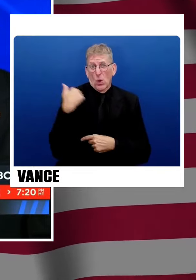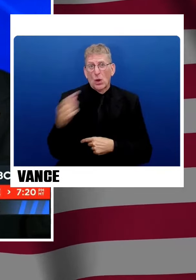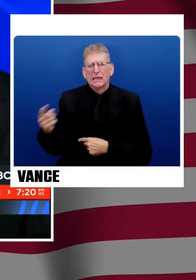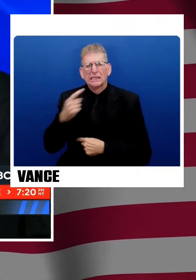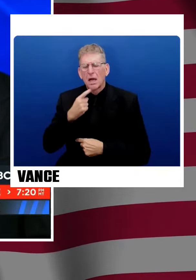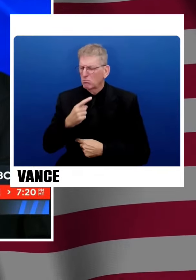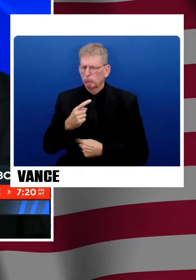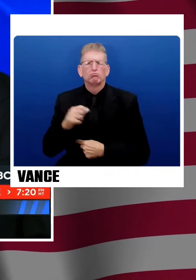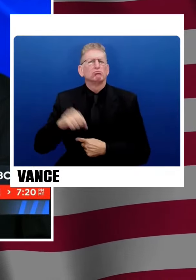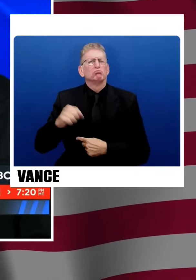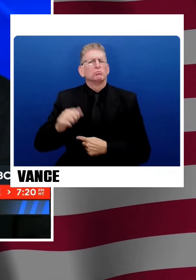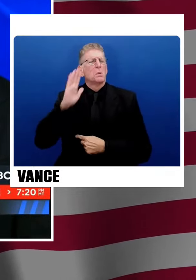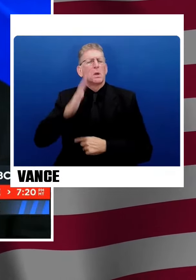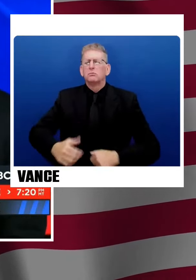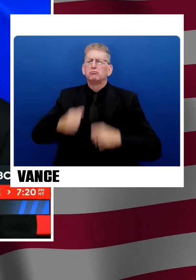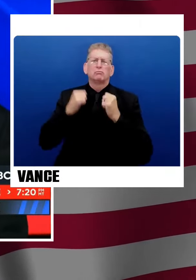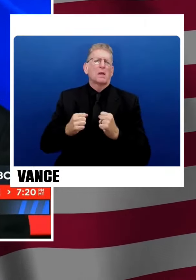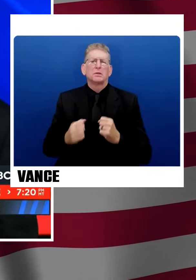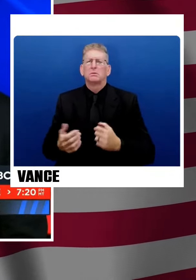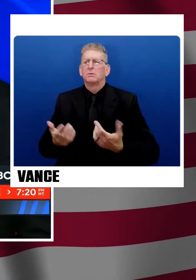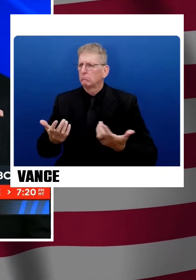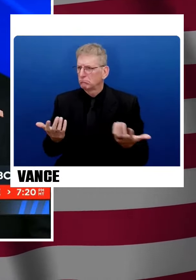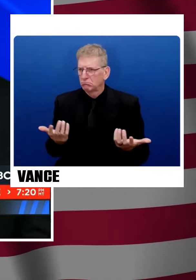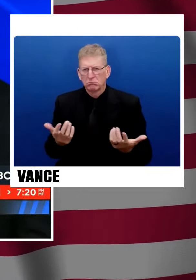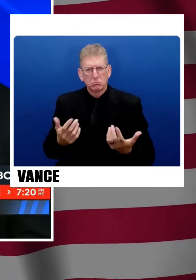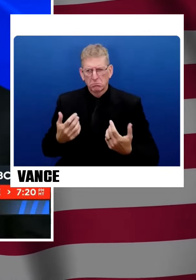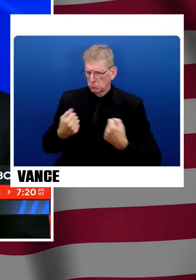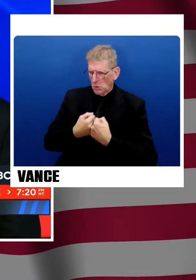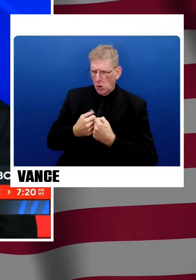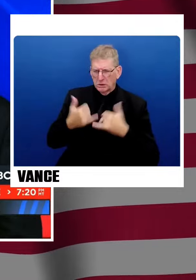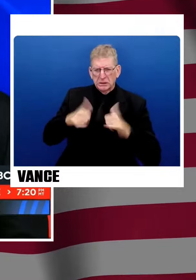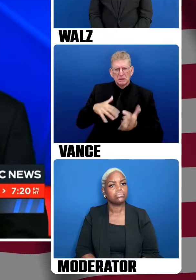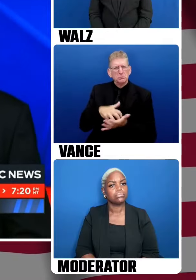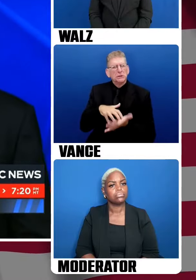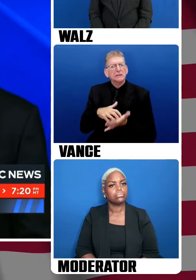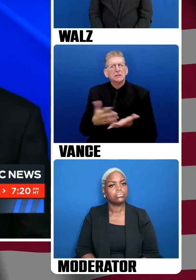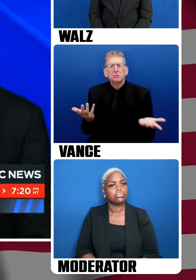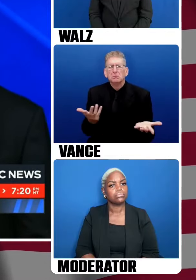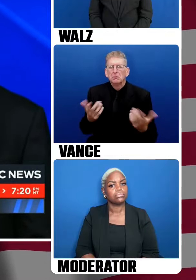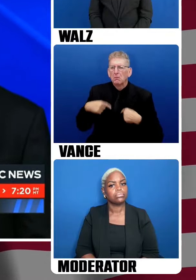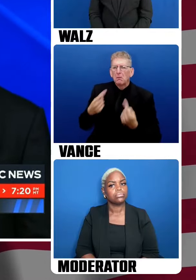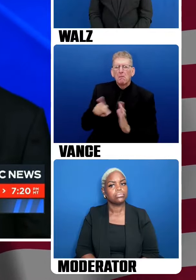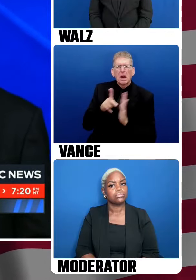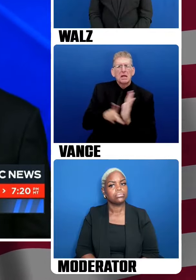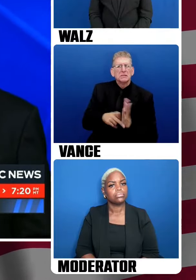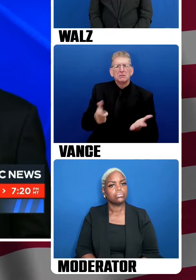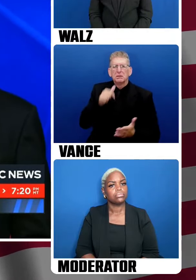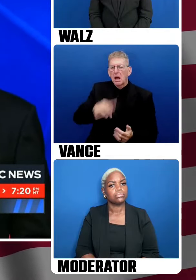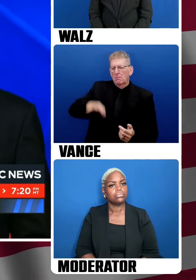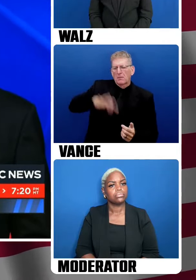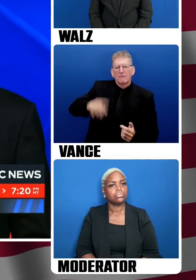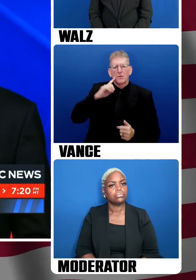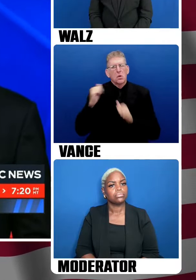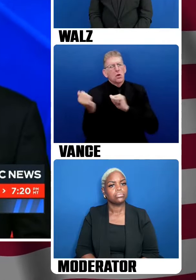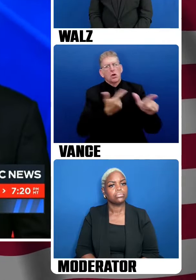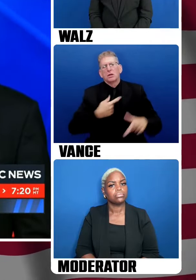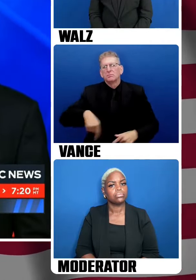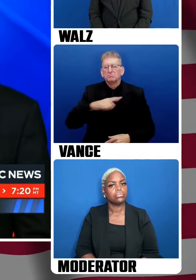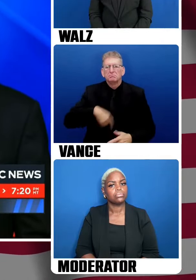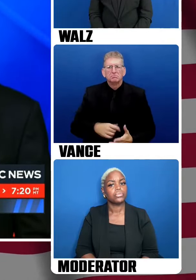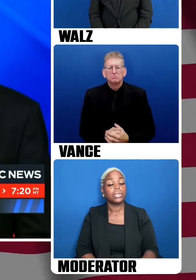I wish that she would do that. It would be good for all of us. Governor, Do you care to respond to any of those specific